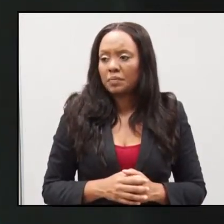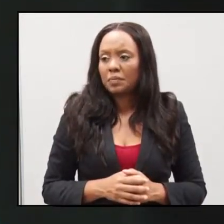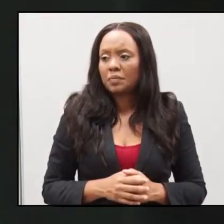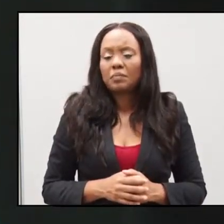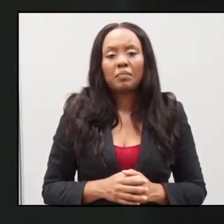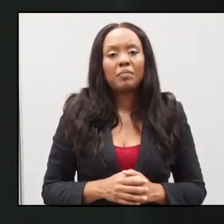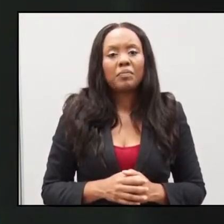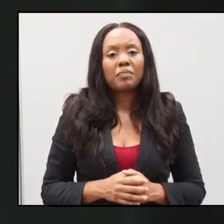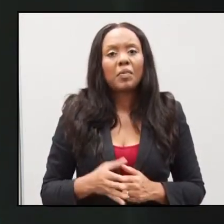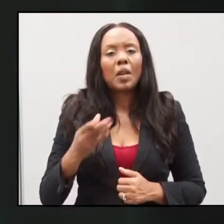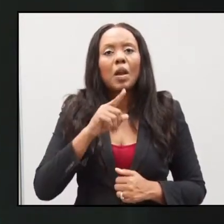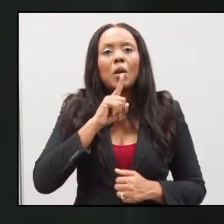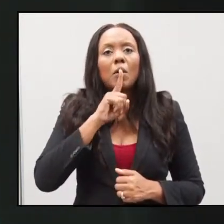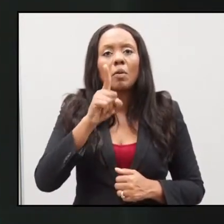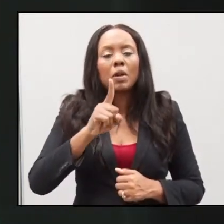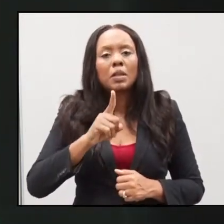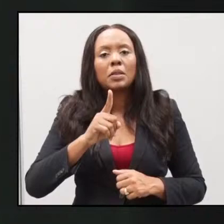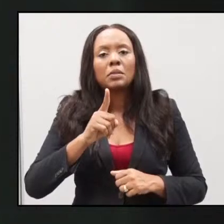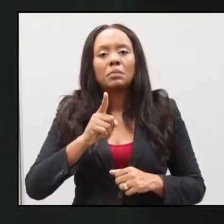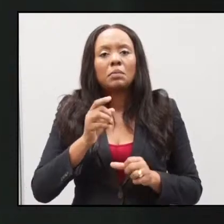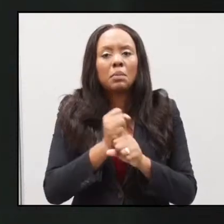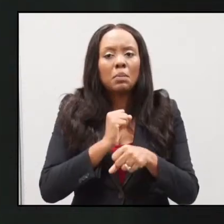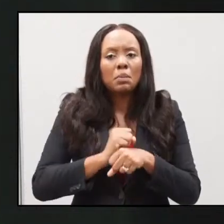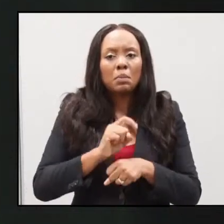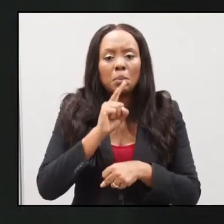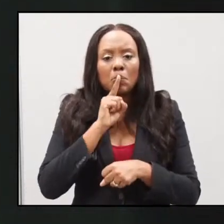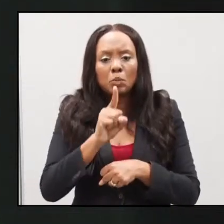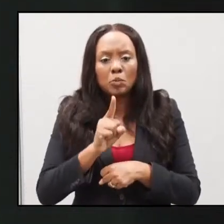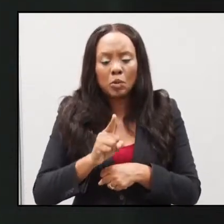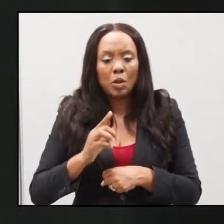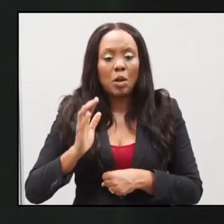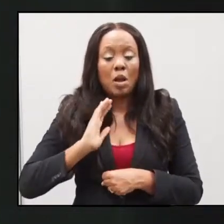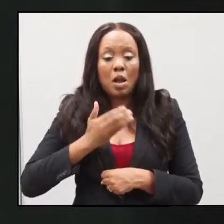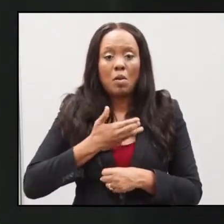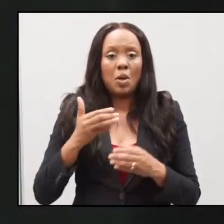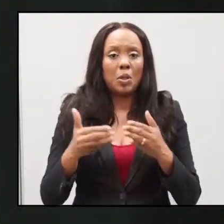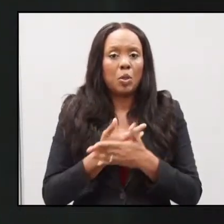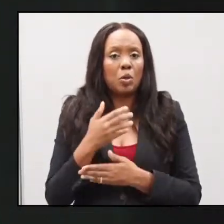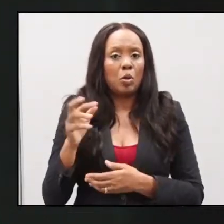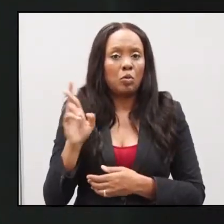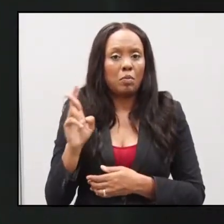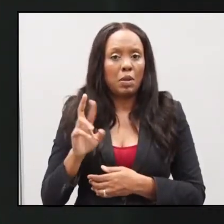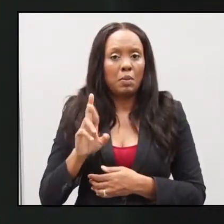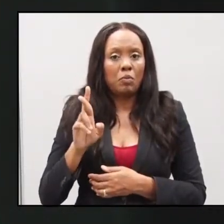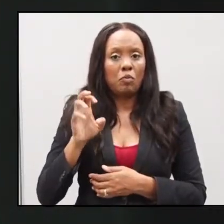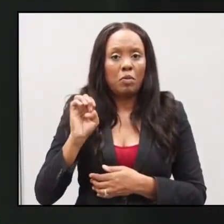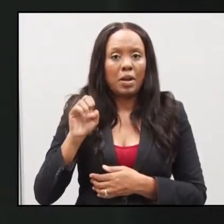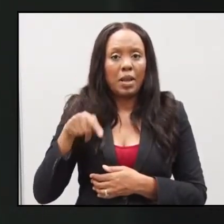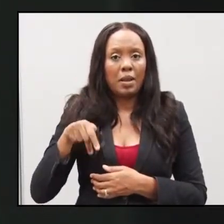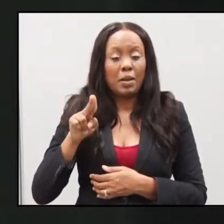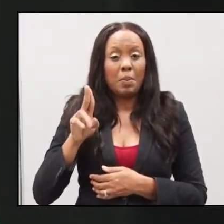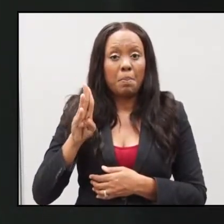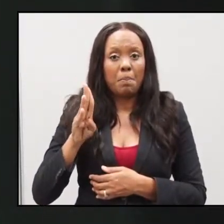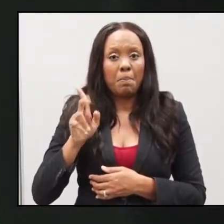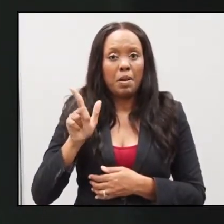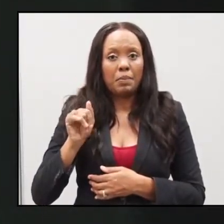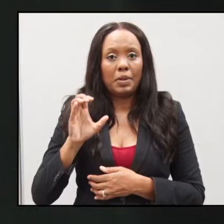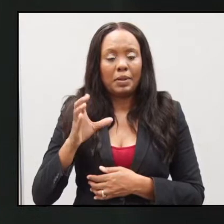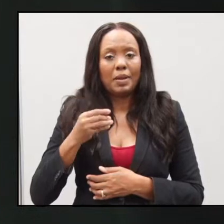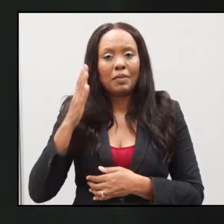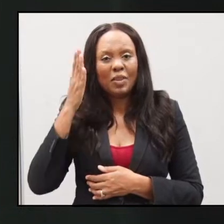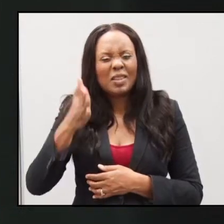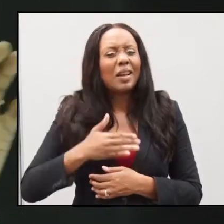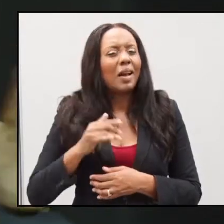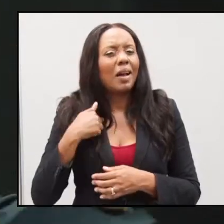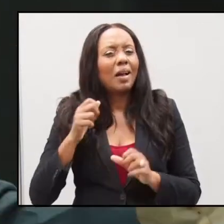capsule to the ambitions of this new republic and its future. So I could explain more, but I think